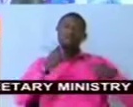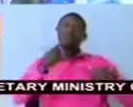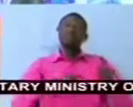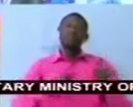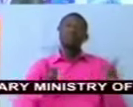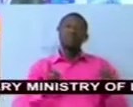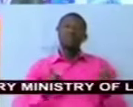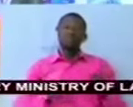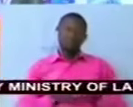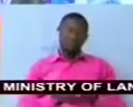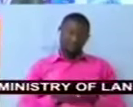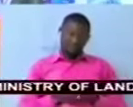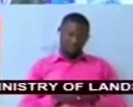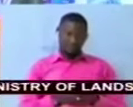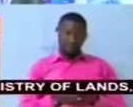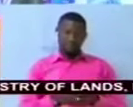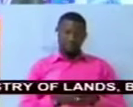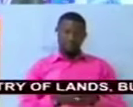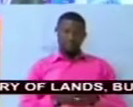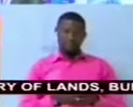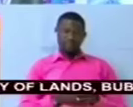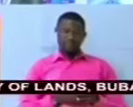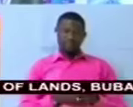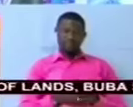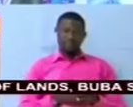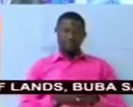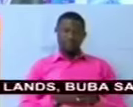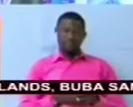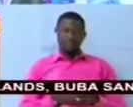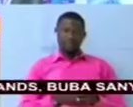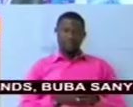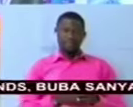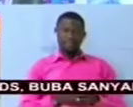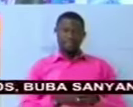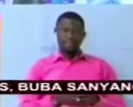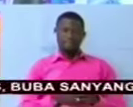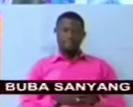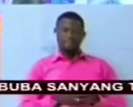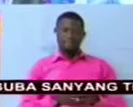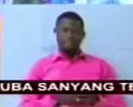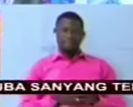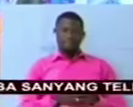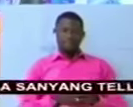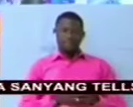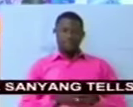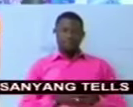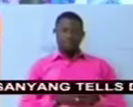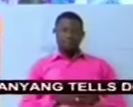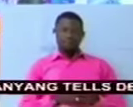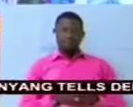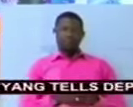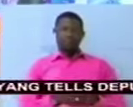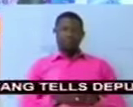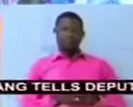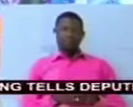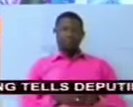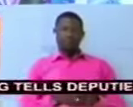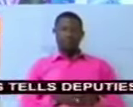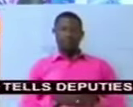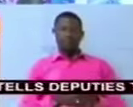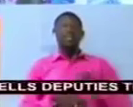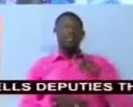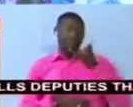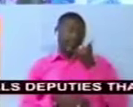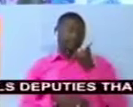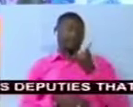forcé nak nga dem ak ñoom ci biir gëna lool lan mo xew. Waaw dañ ñew dugg ci biir ne dañoo saaj. Yes, they came